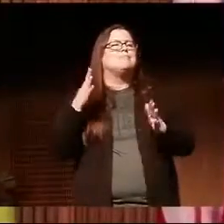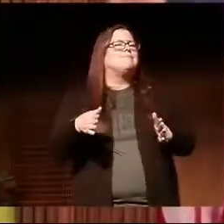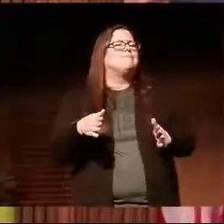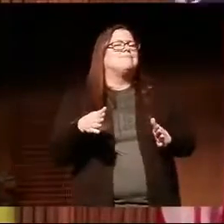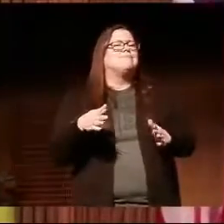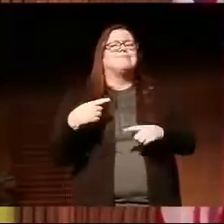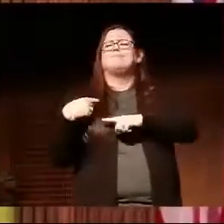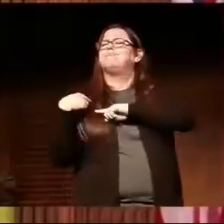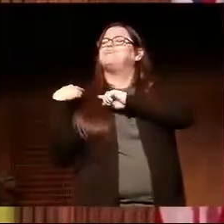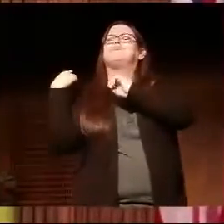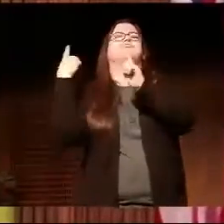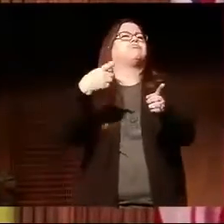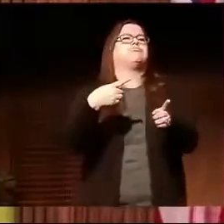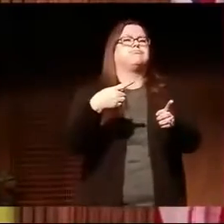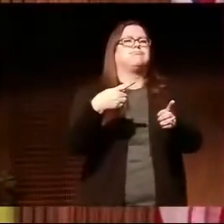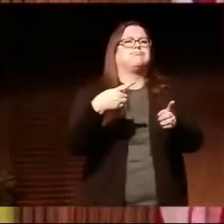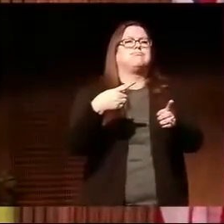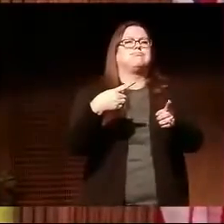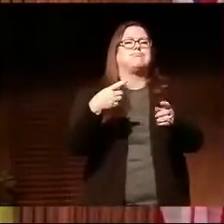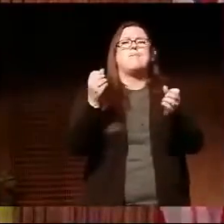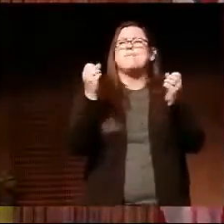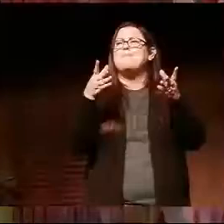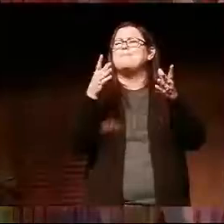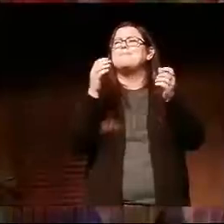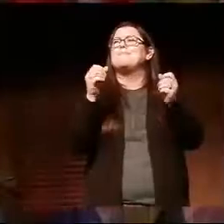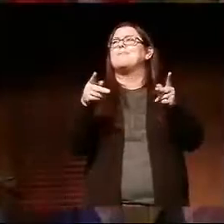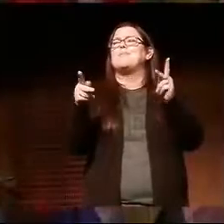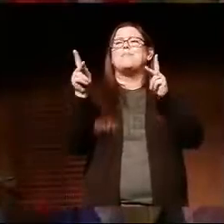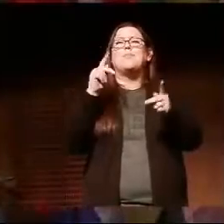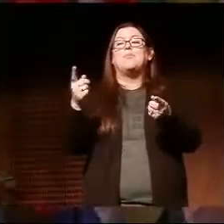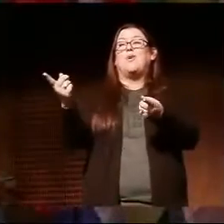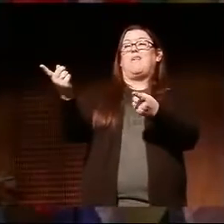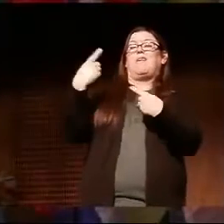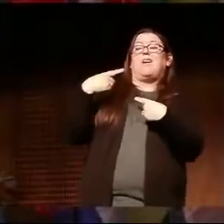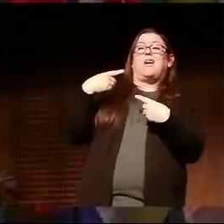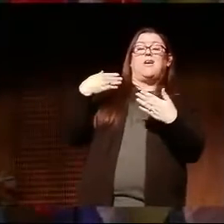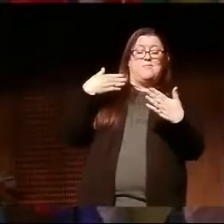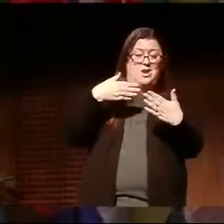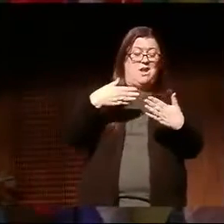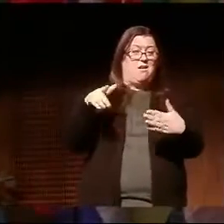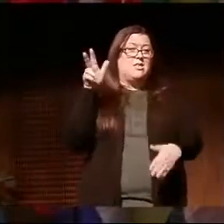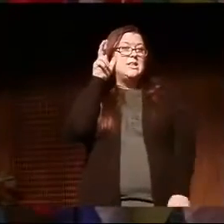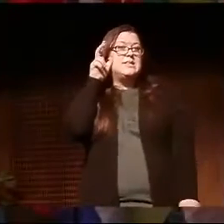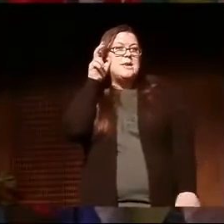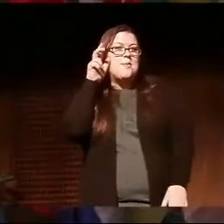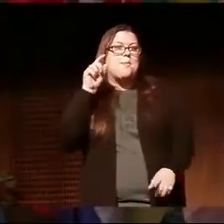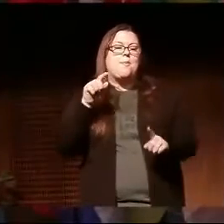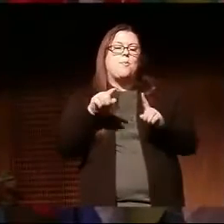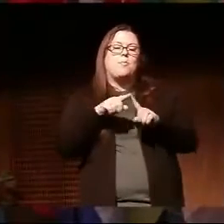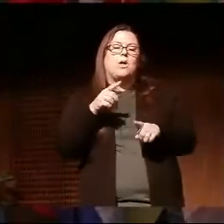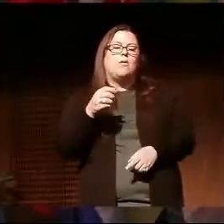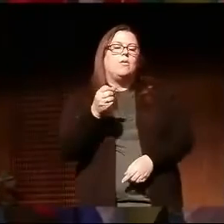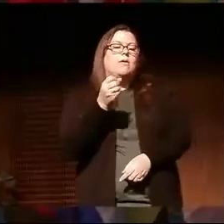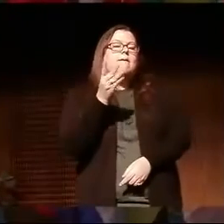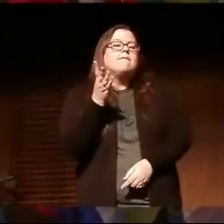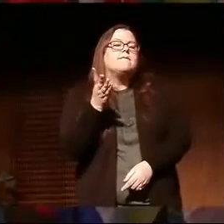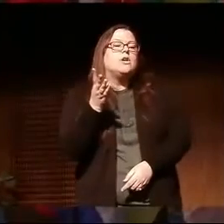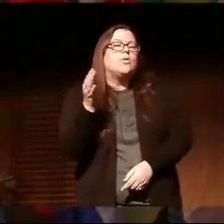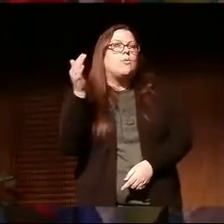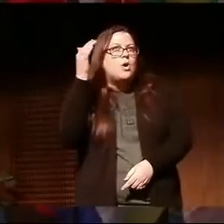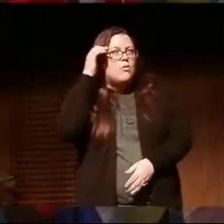Lots of people, many people draw near, but there are precious few who know their deep sense of need.